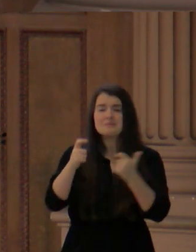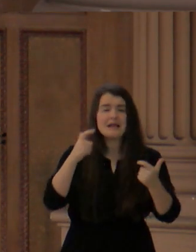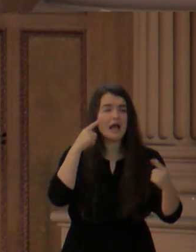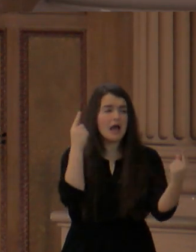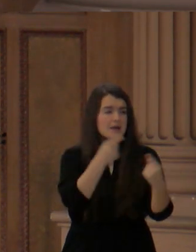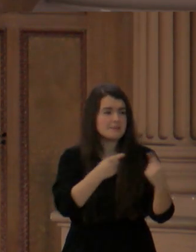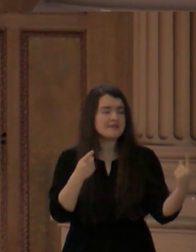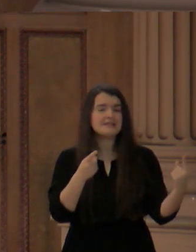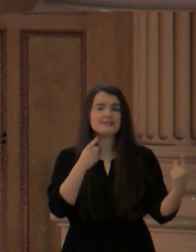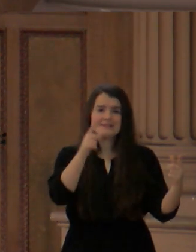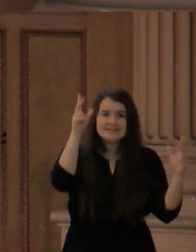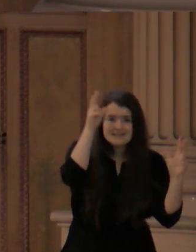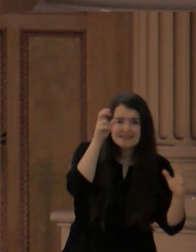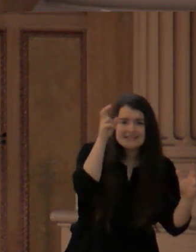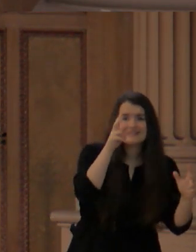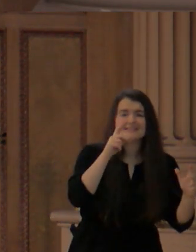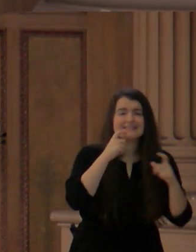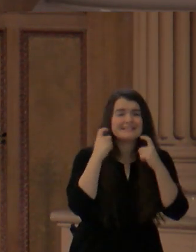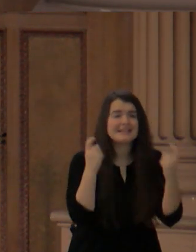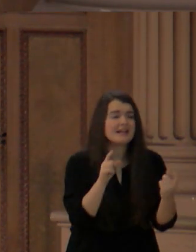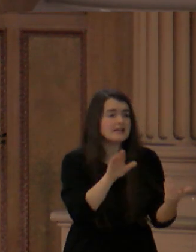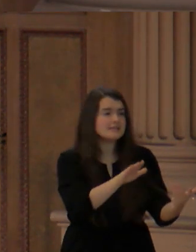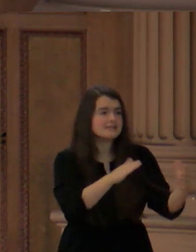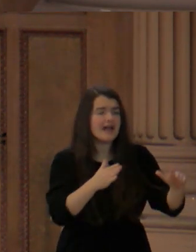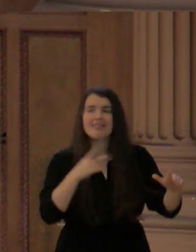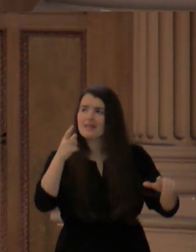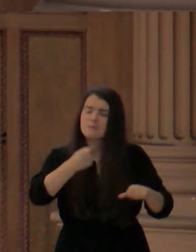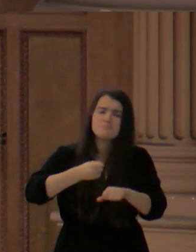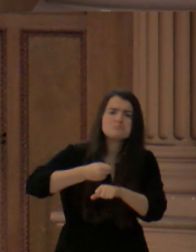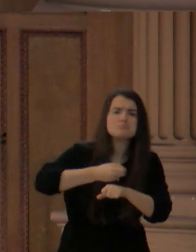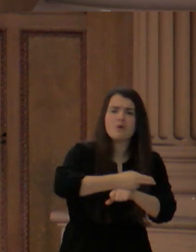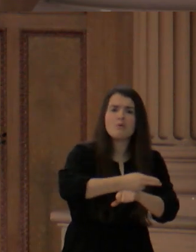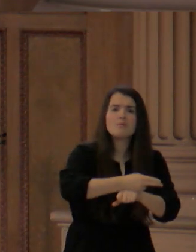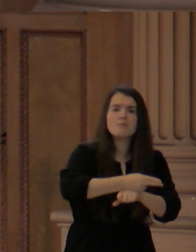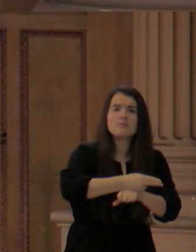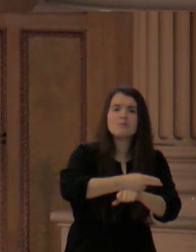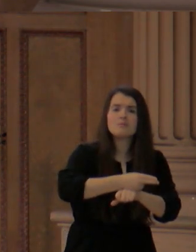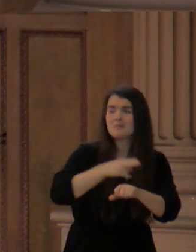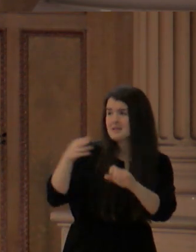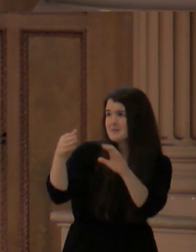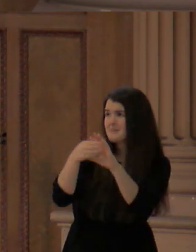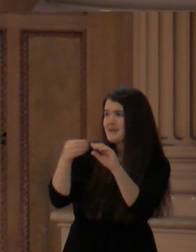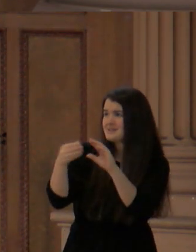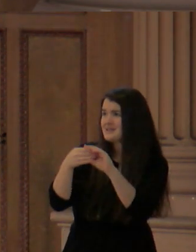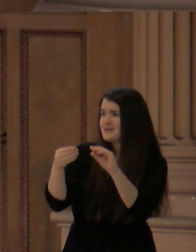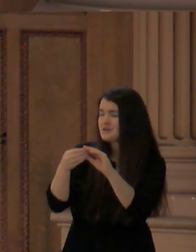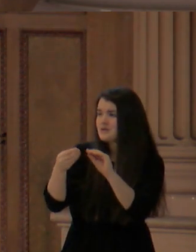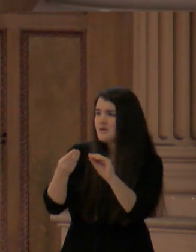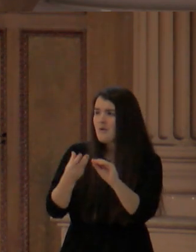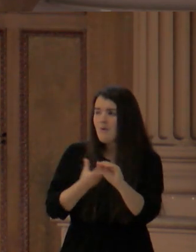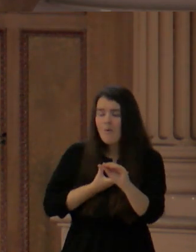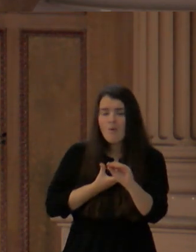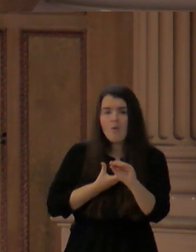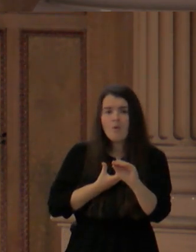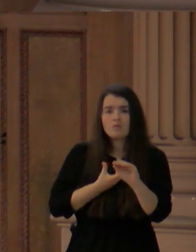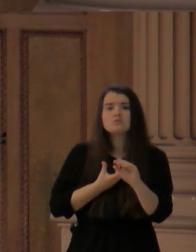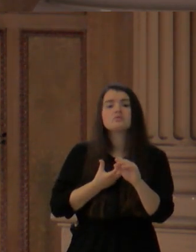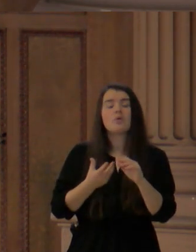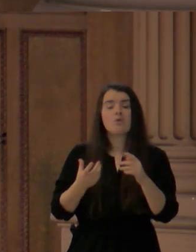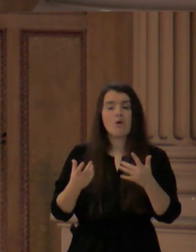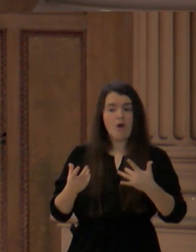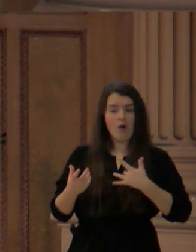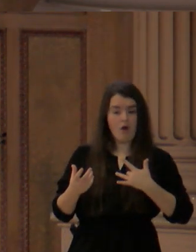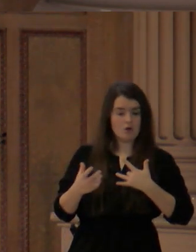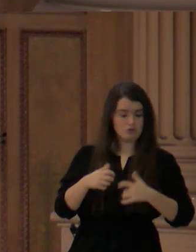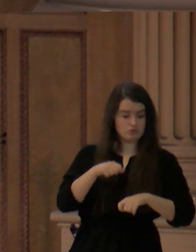and that the power of his message can change our hearts and take out what scripture calls our heart of stone and replace